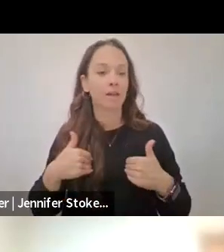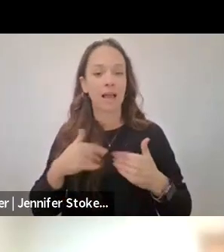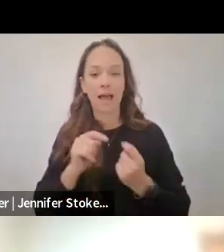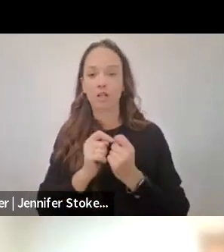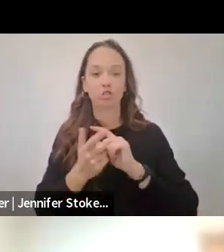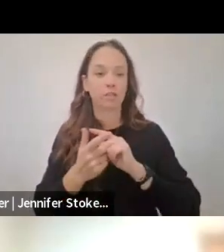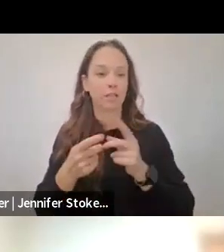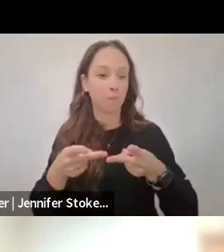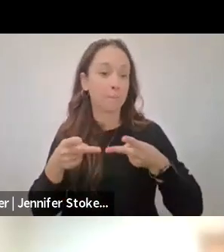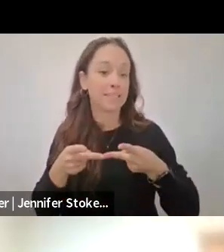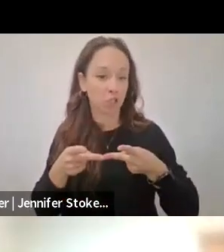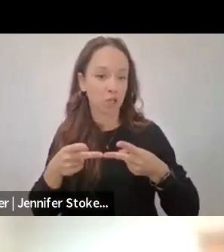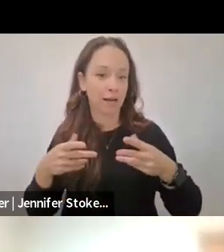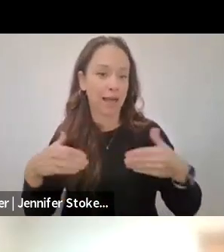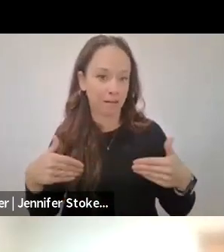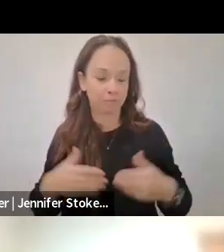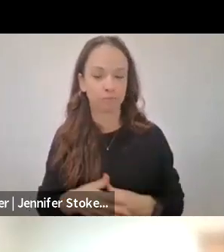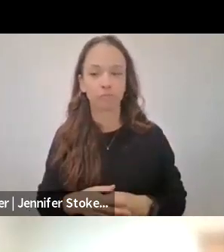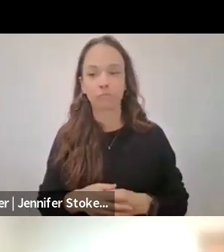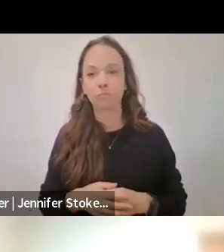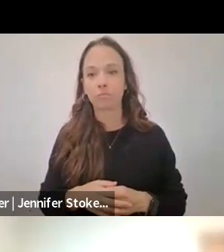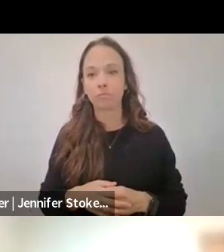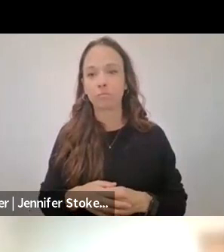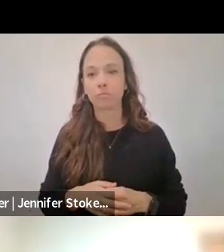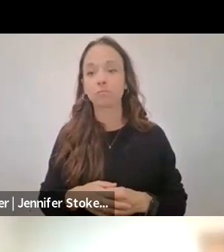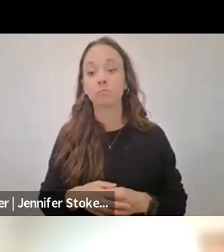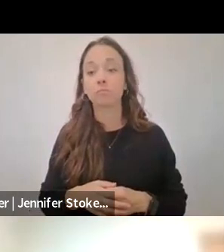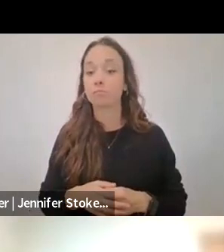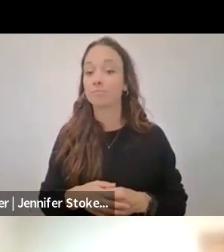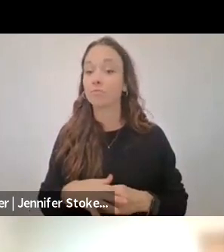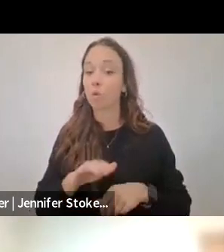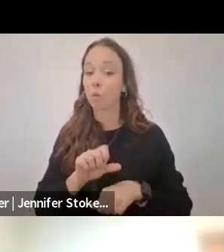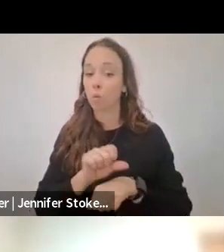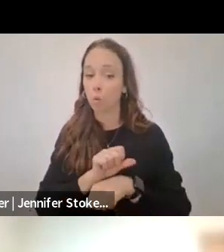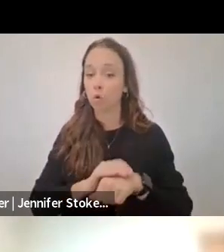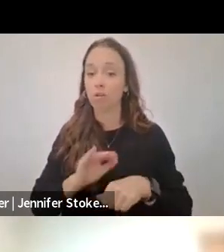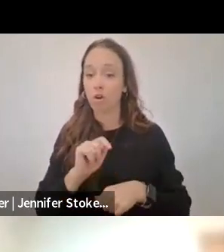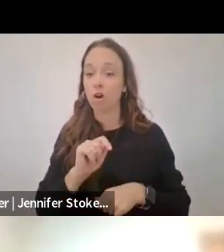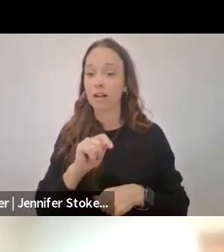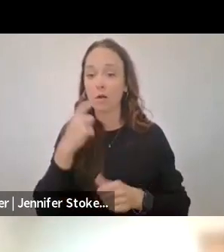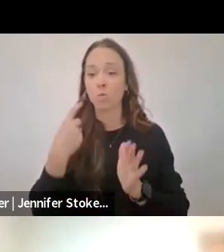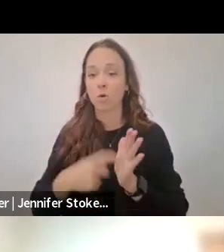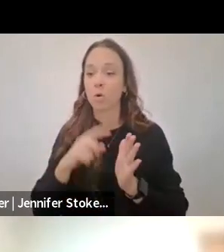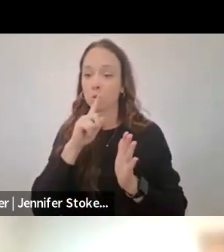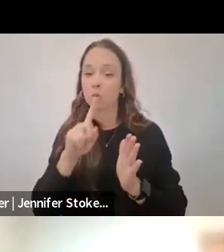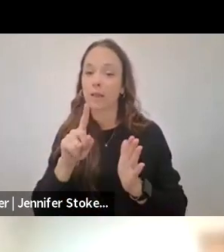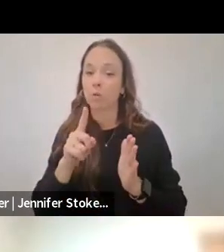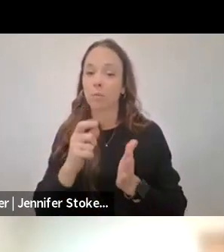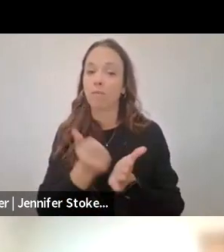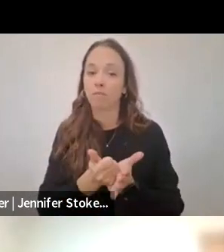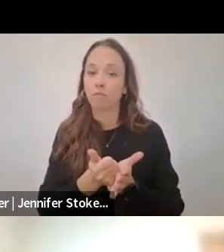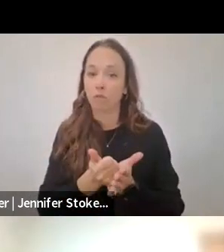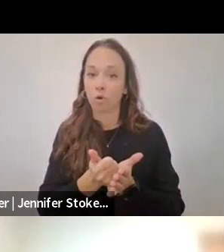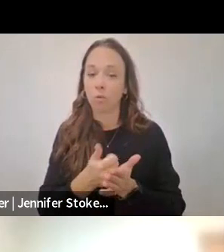position as of yet. We are on the way of doing that because we see that is really needed. And we have this specific